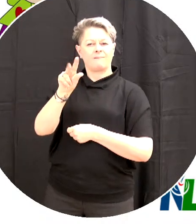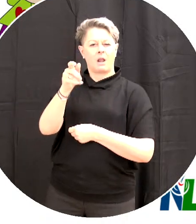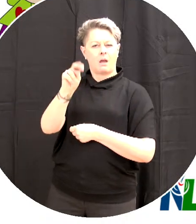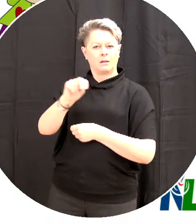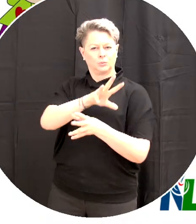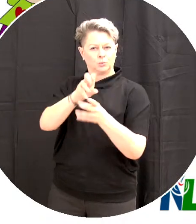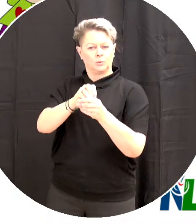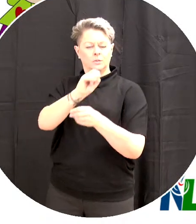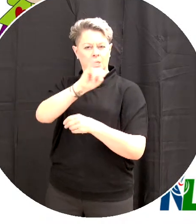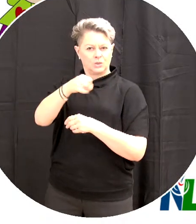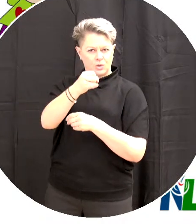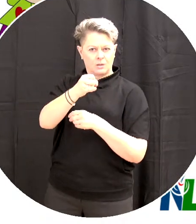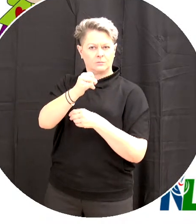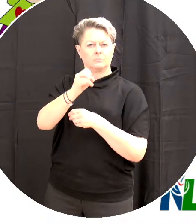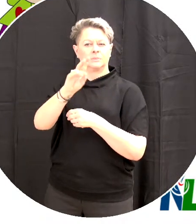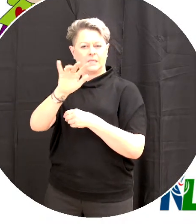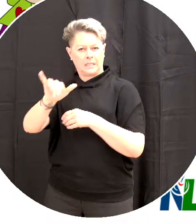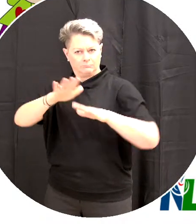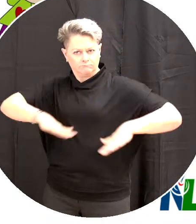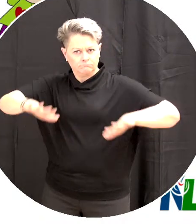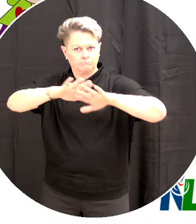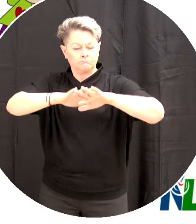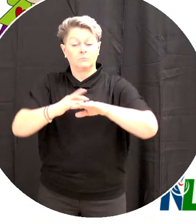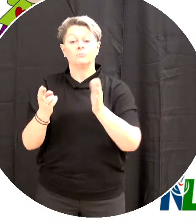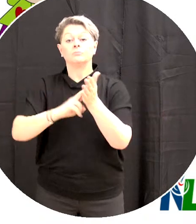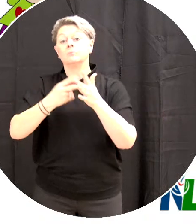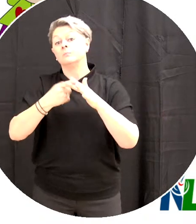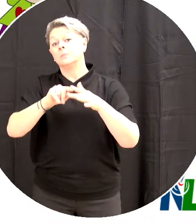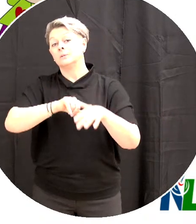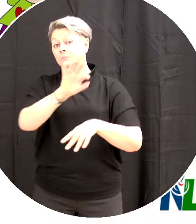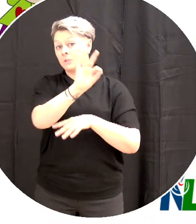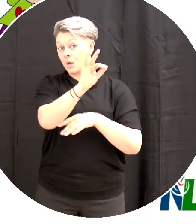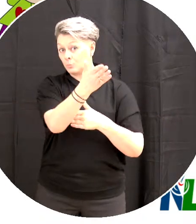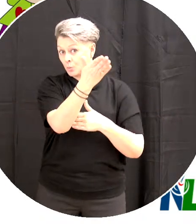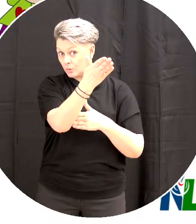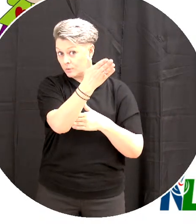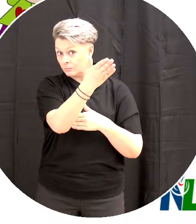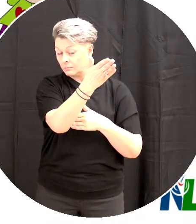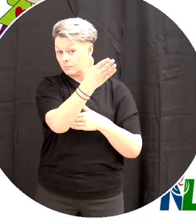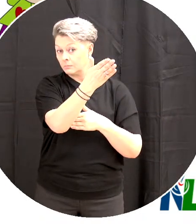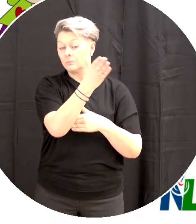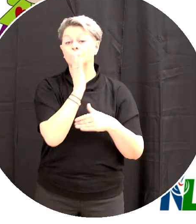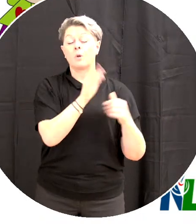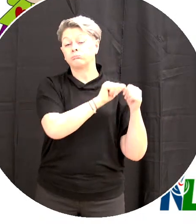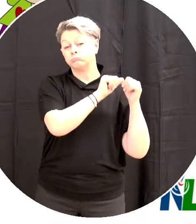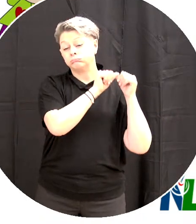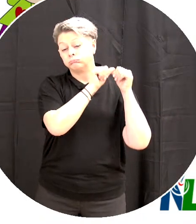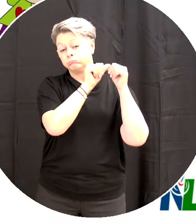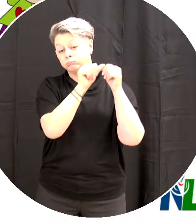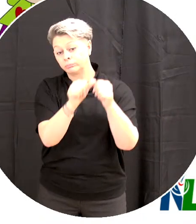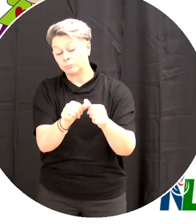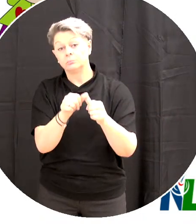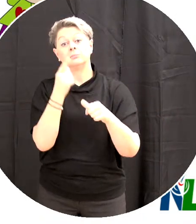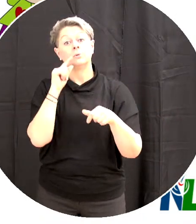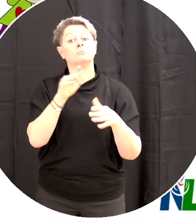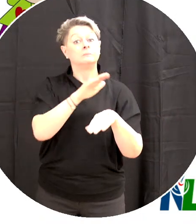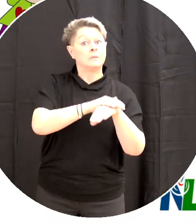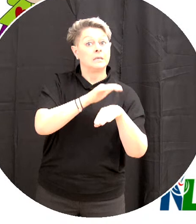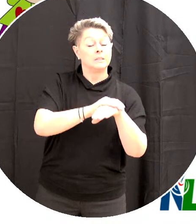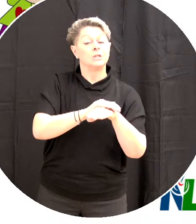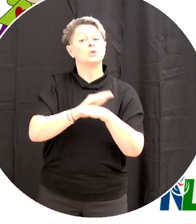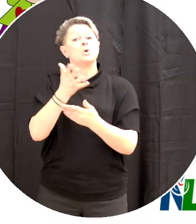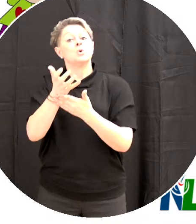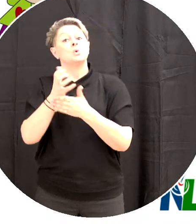John's Metro. Registration will begin at 9 a.m. and will be ongoing for both English and early French